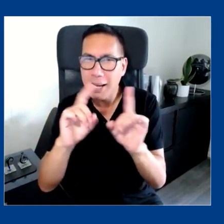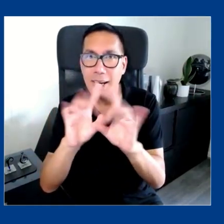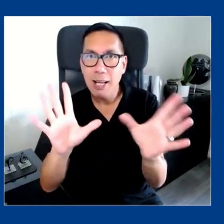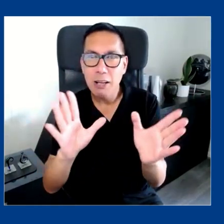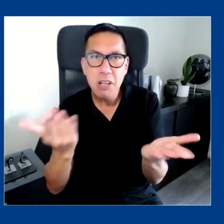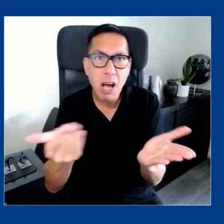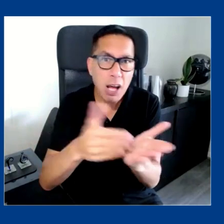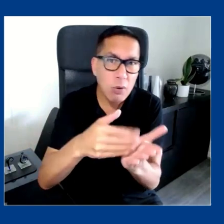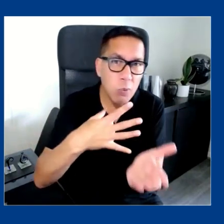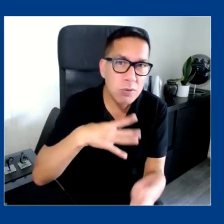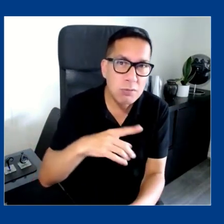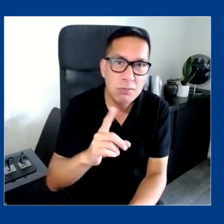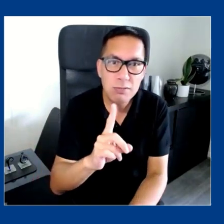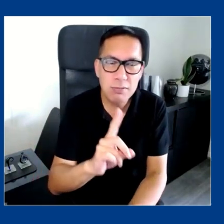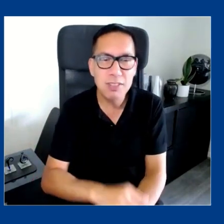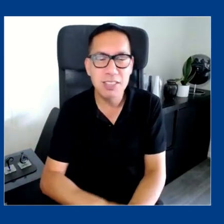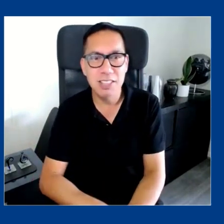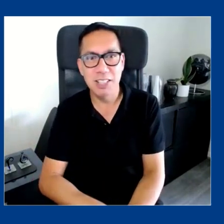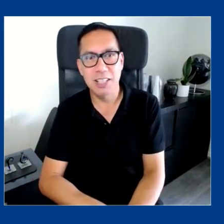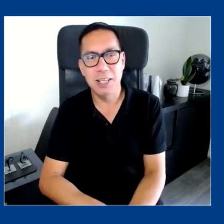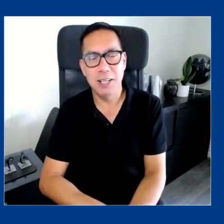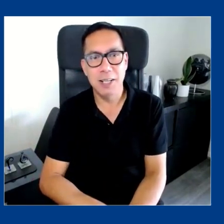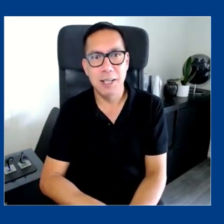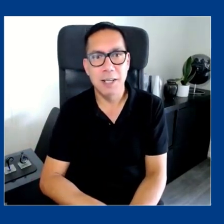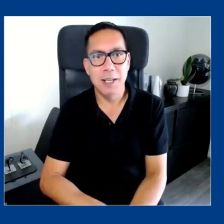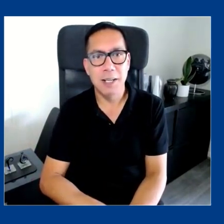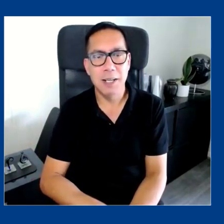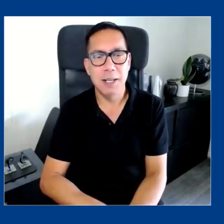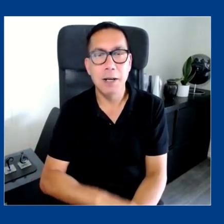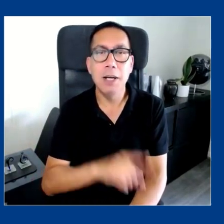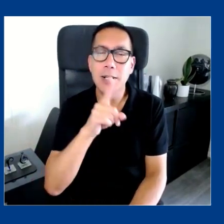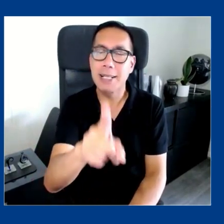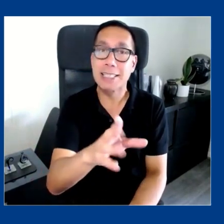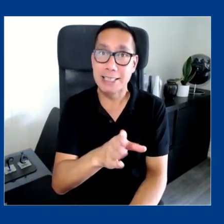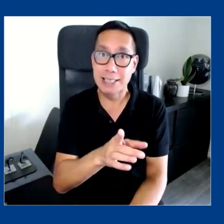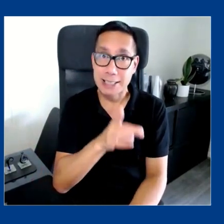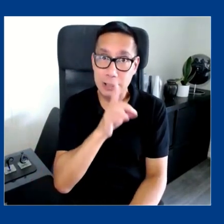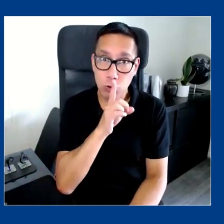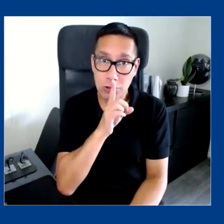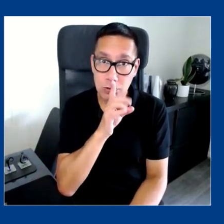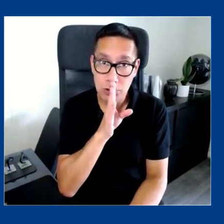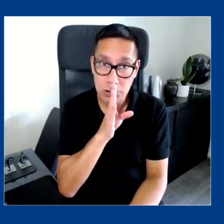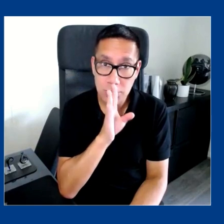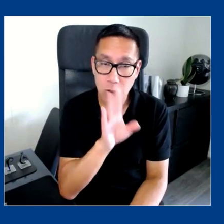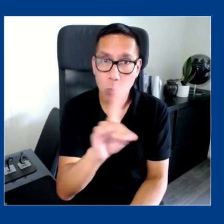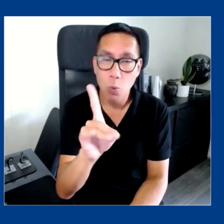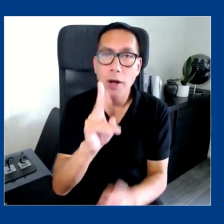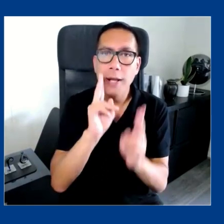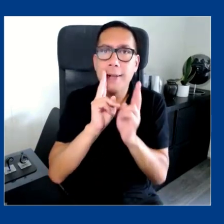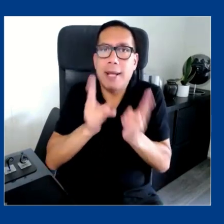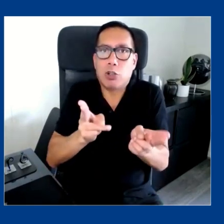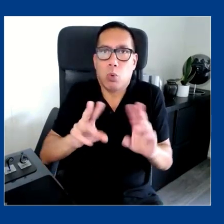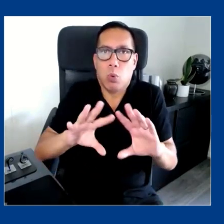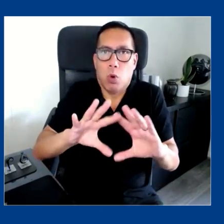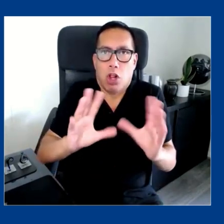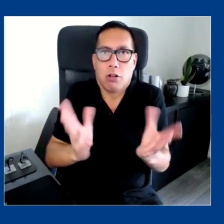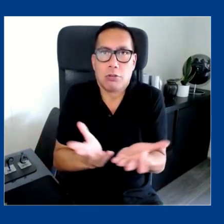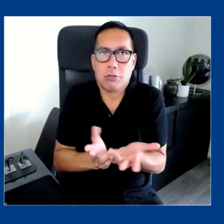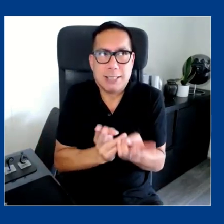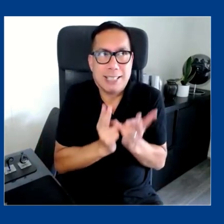It's actually the sacredness of nature, the connection between